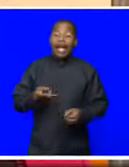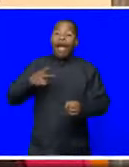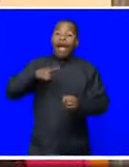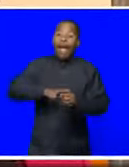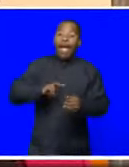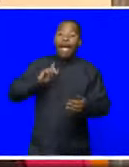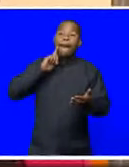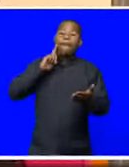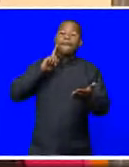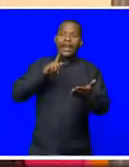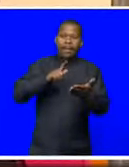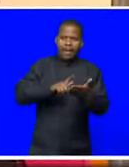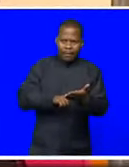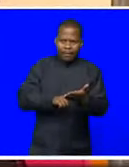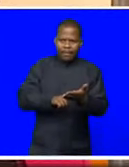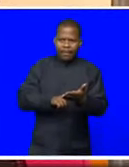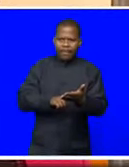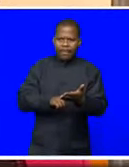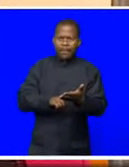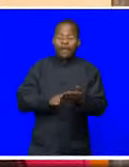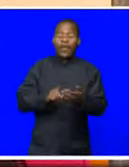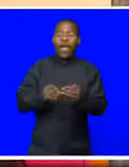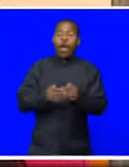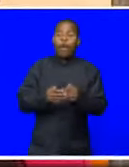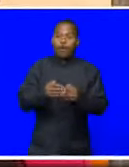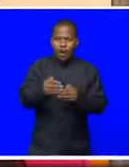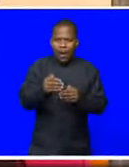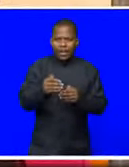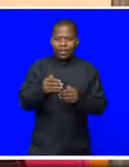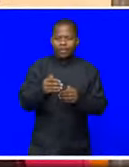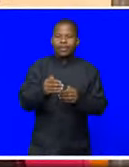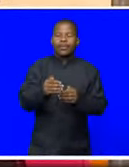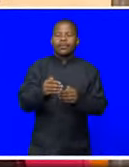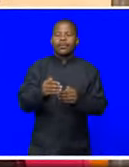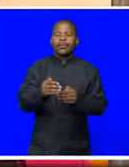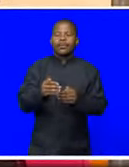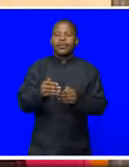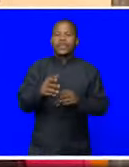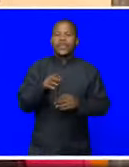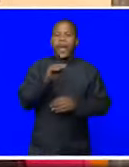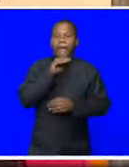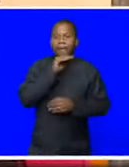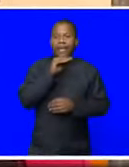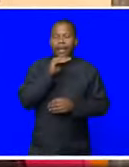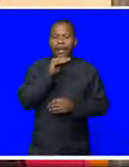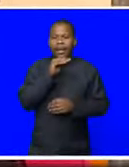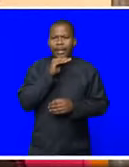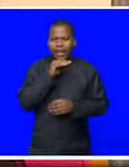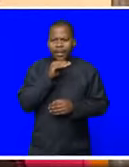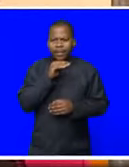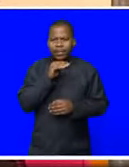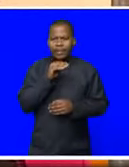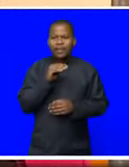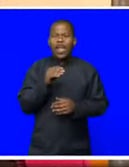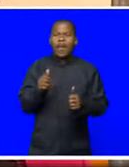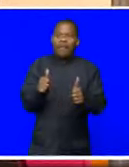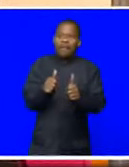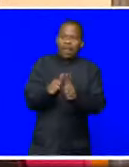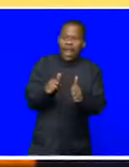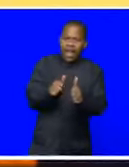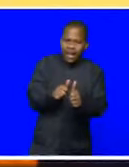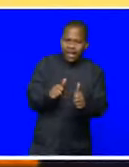that despite the hard challenges and times we are all faced with, friends